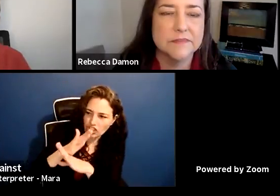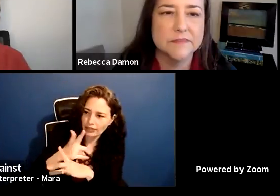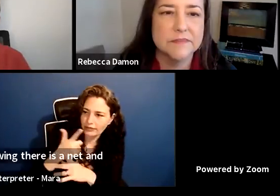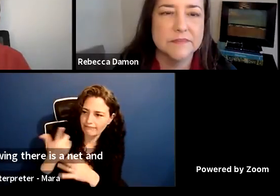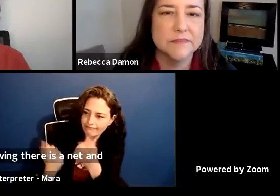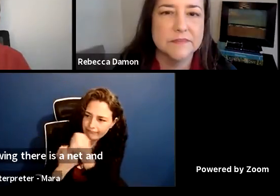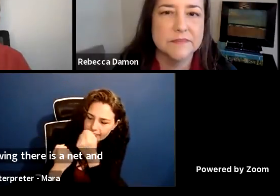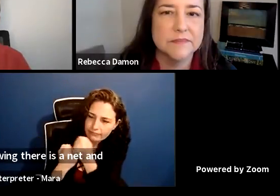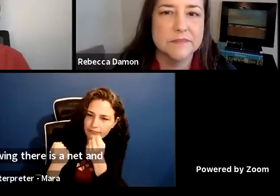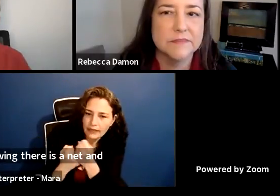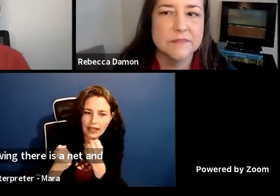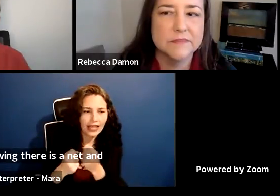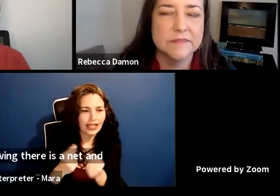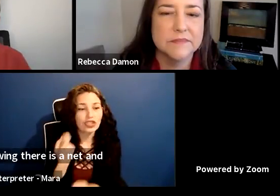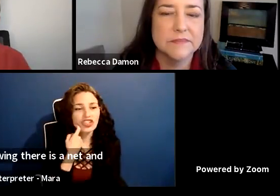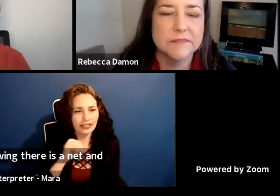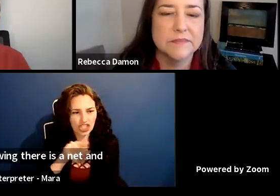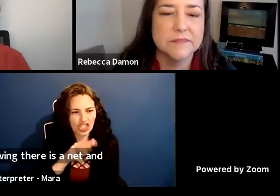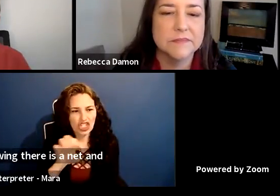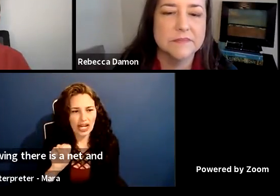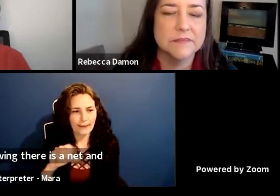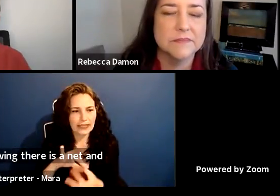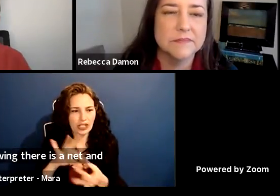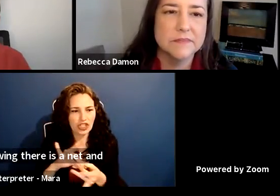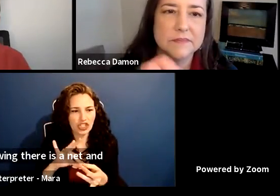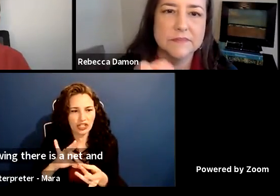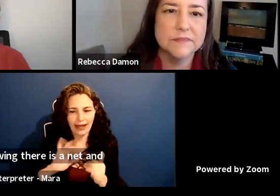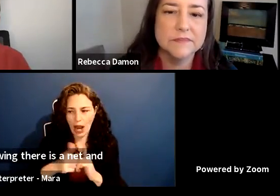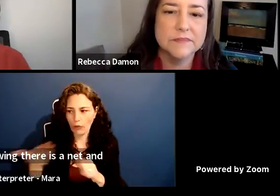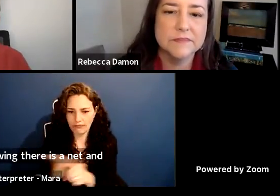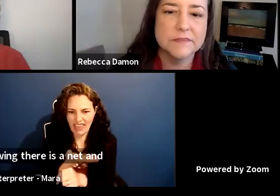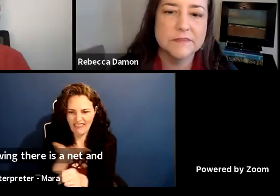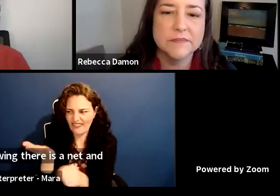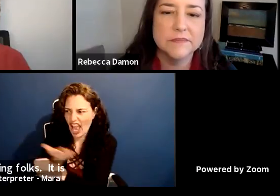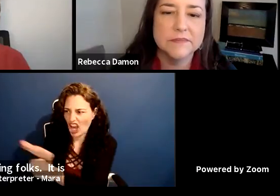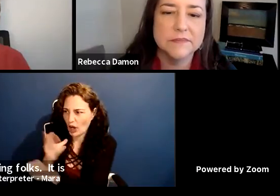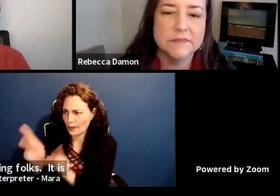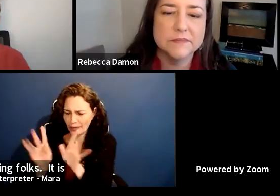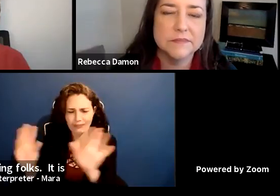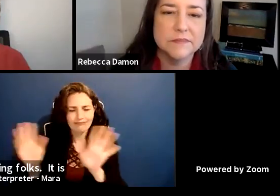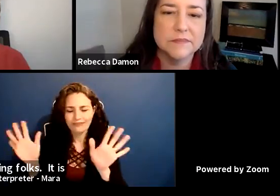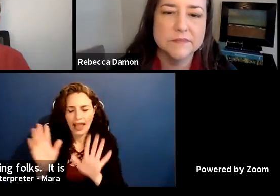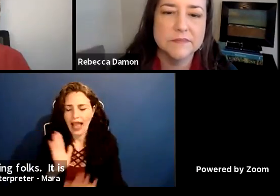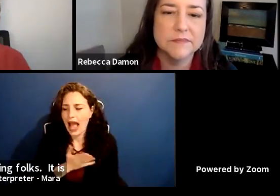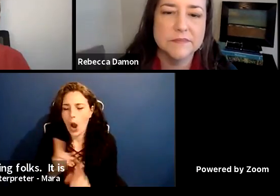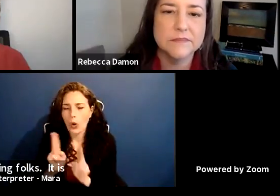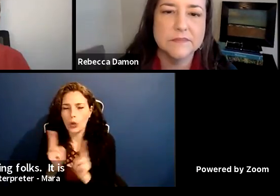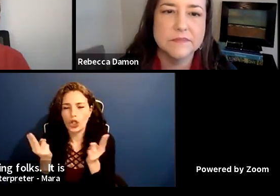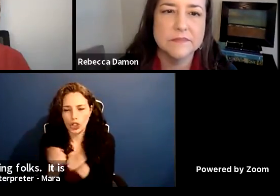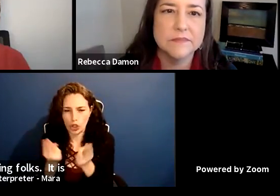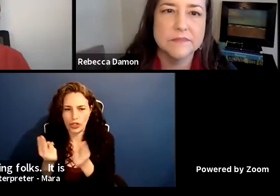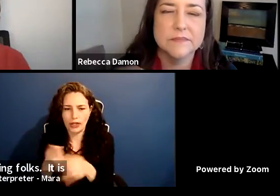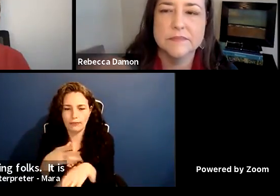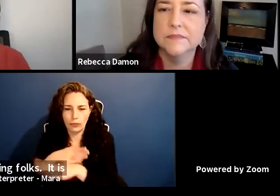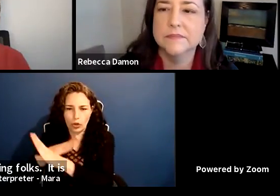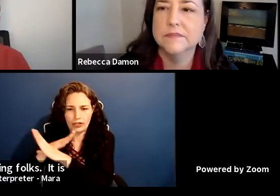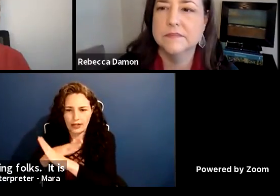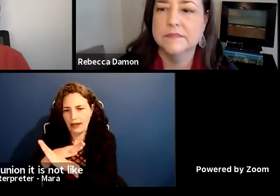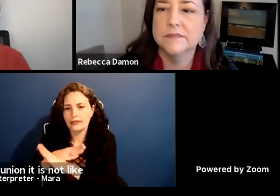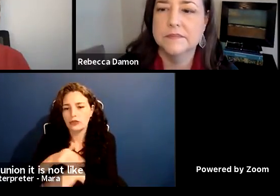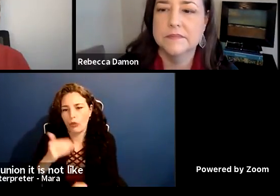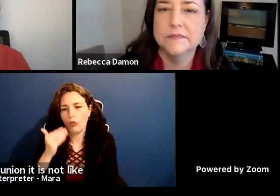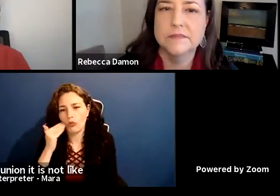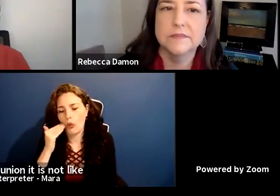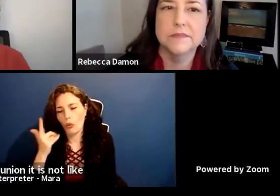folks. It's not like that because of our union. It's not like that. And then they'll have to work with people and,